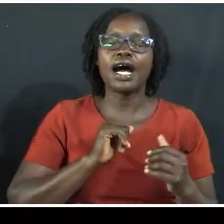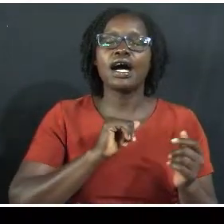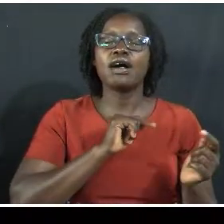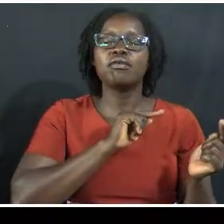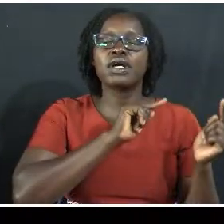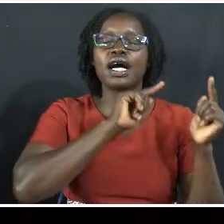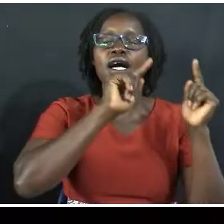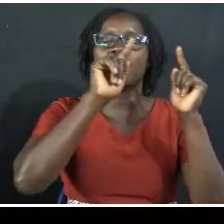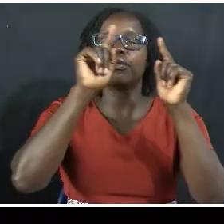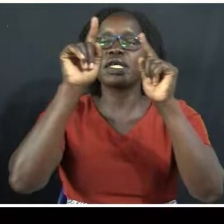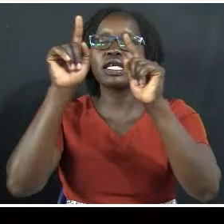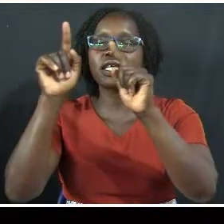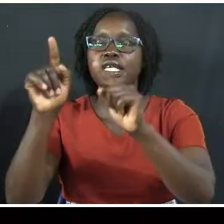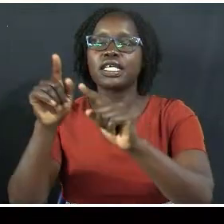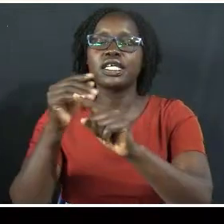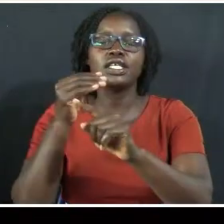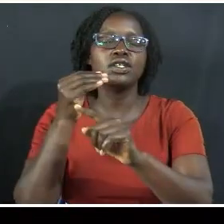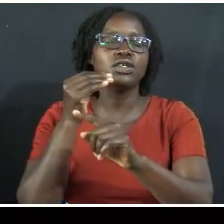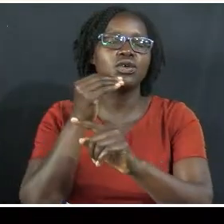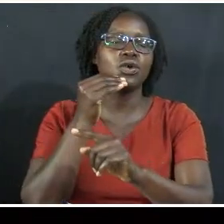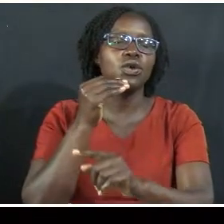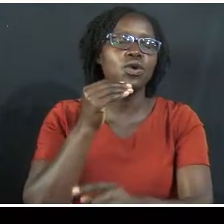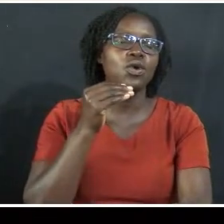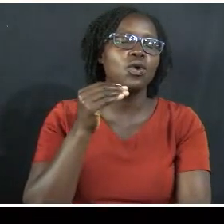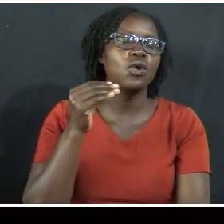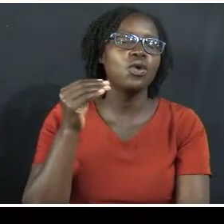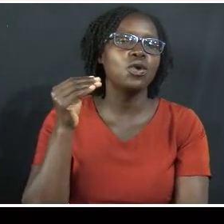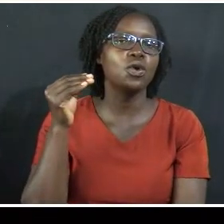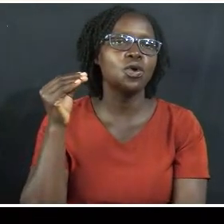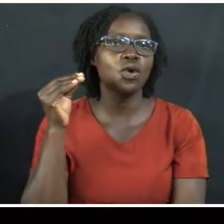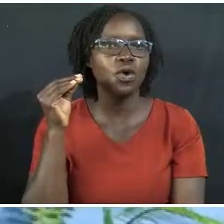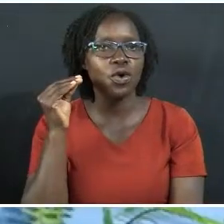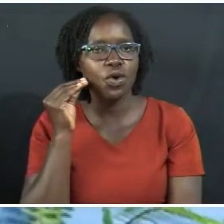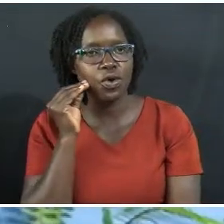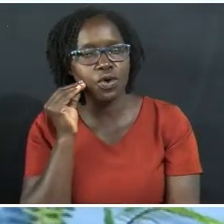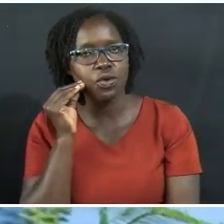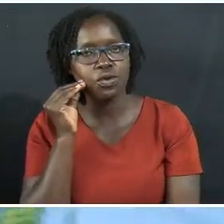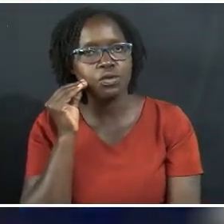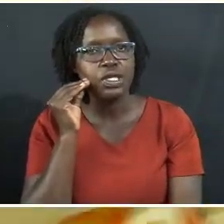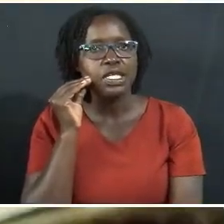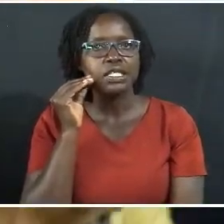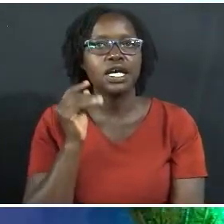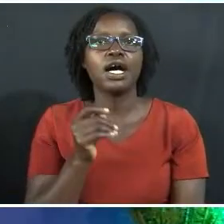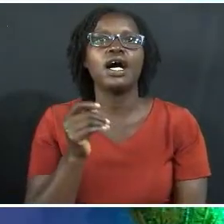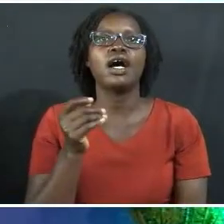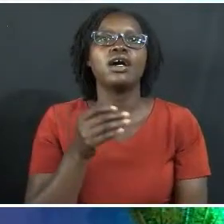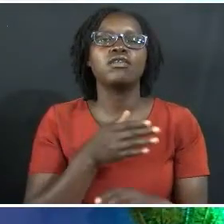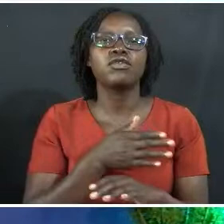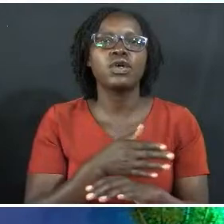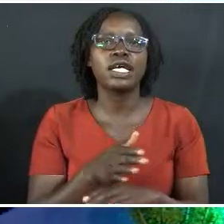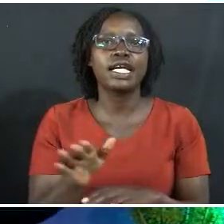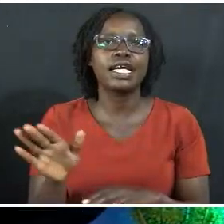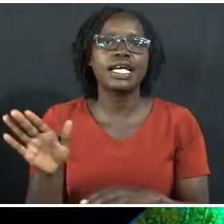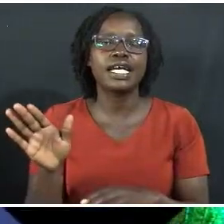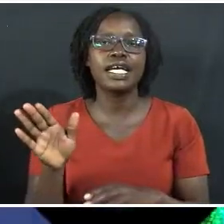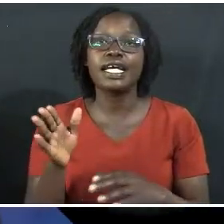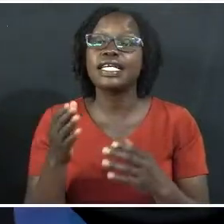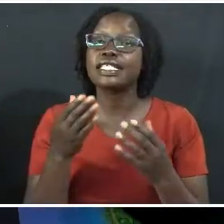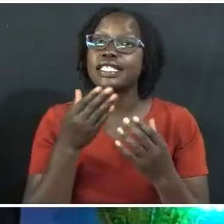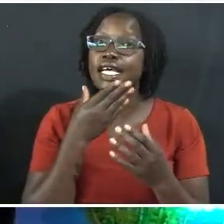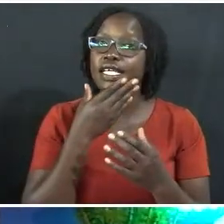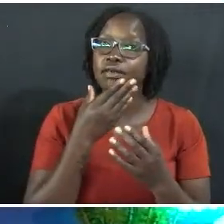Lord, coming. Are you in the congregation and you want to say, Pastor,